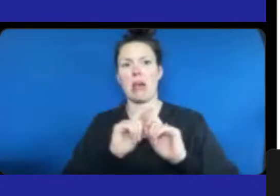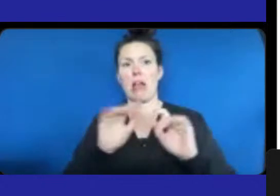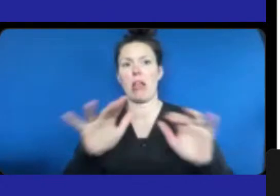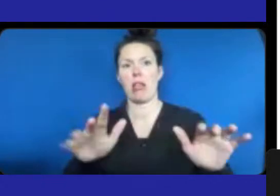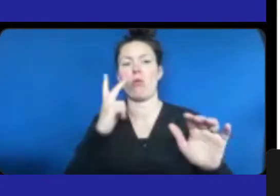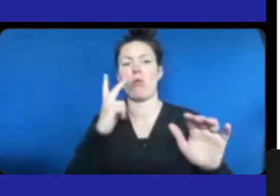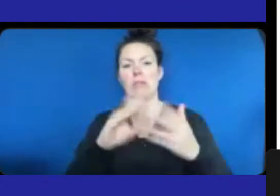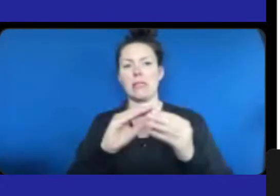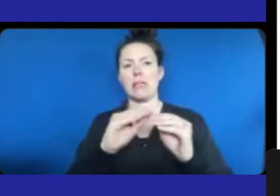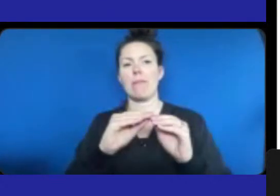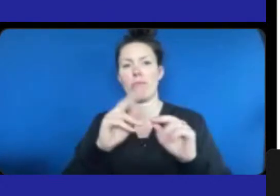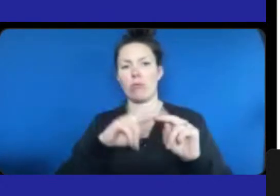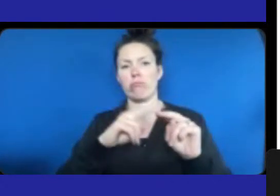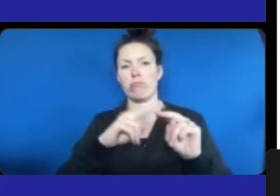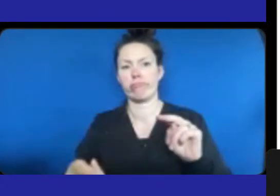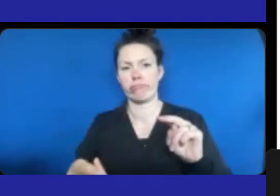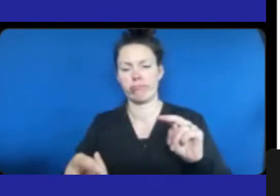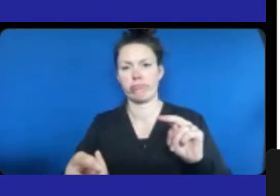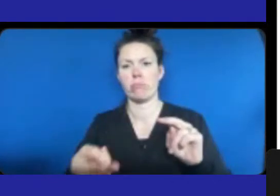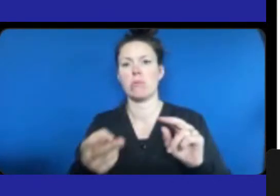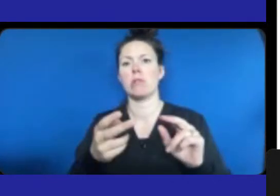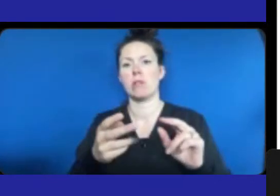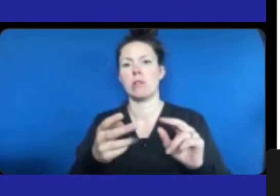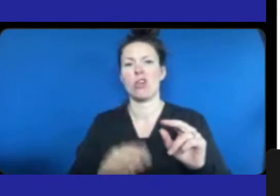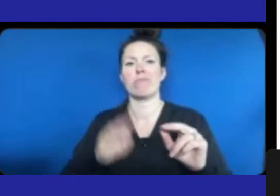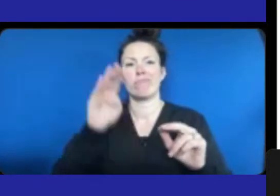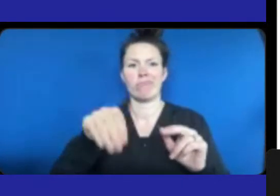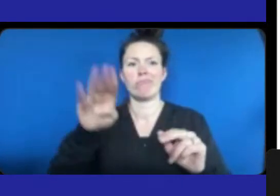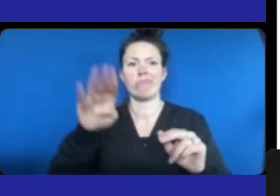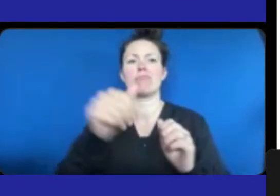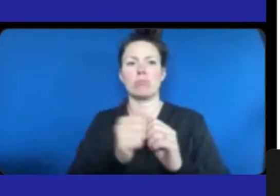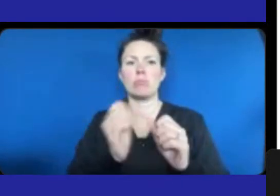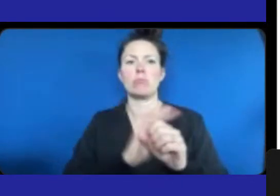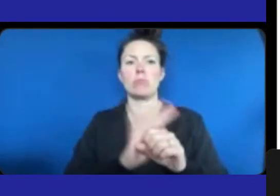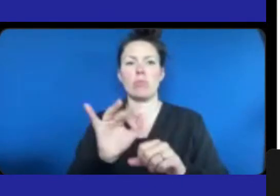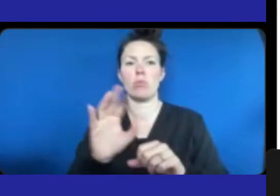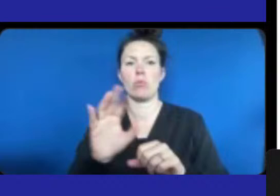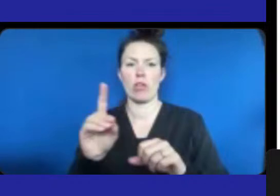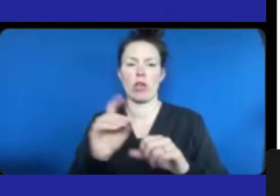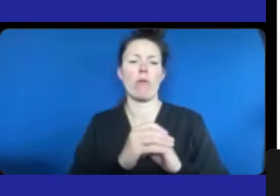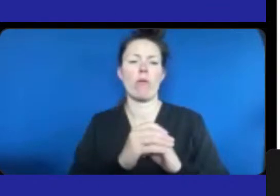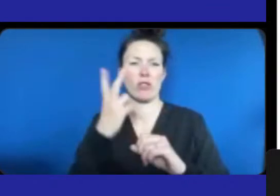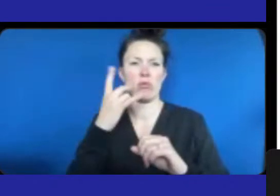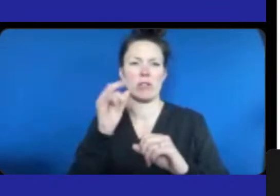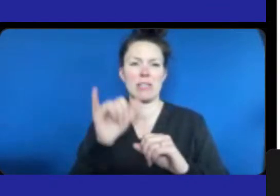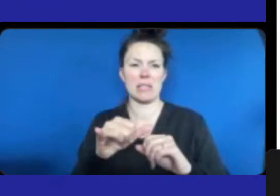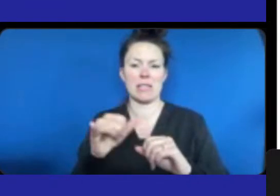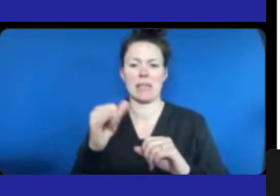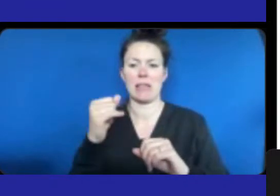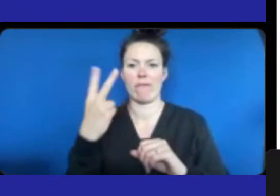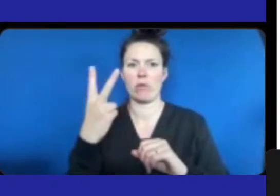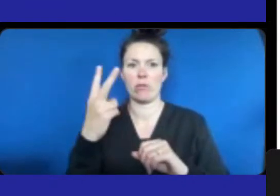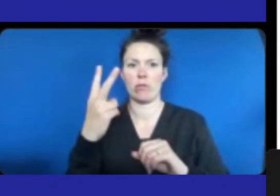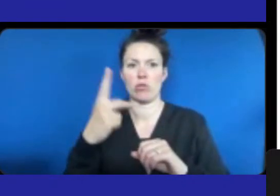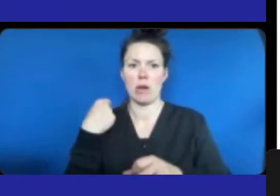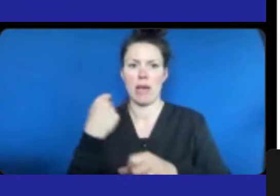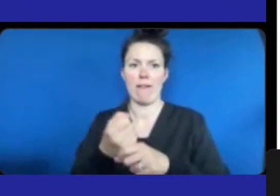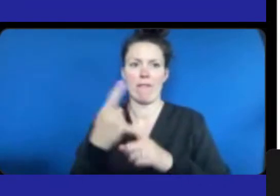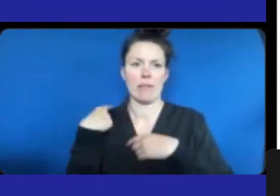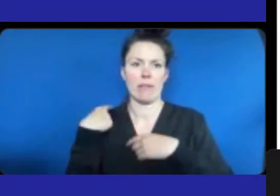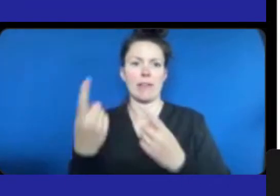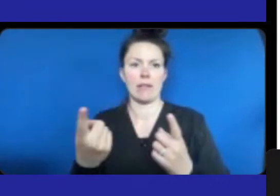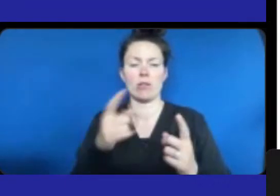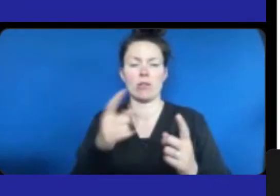strained staffing ratios, the satisfaction goes down. We've seen that consistently over the last 2.5 years. So that part